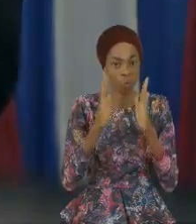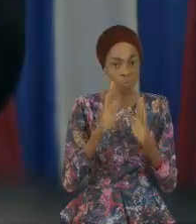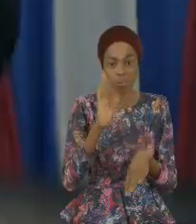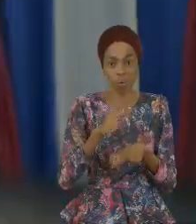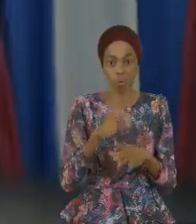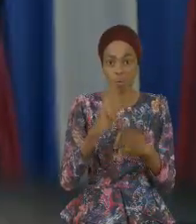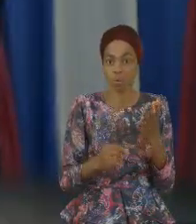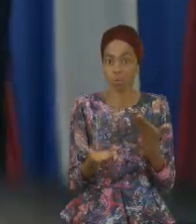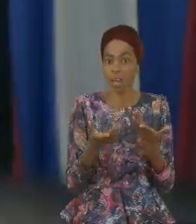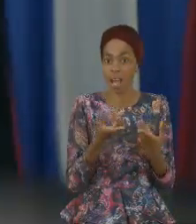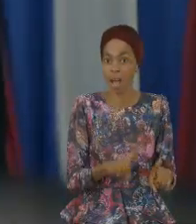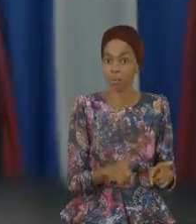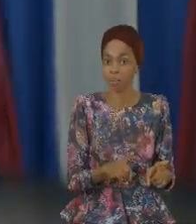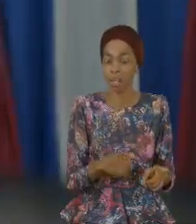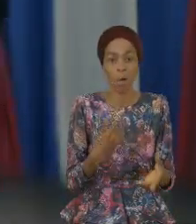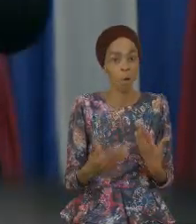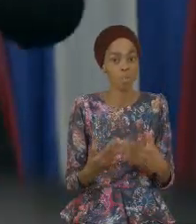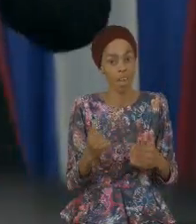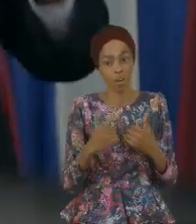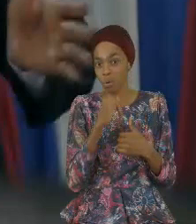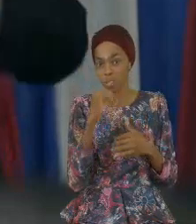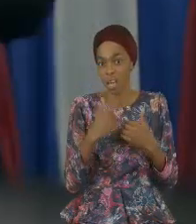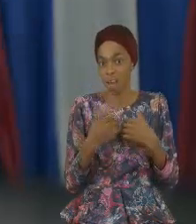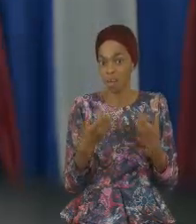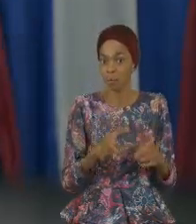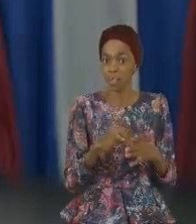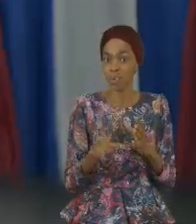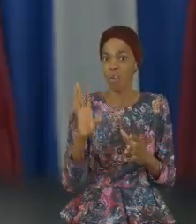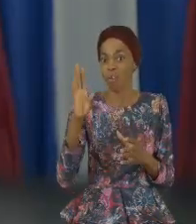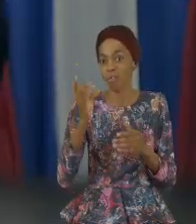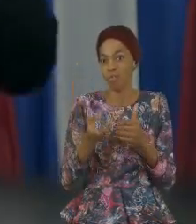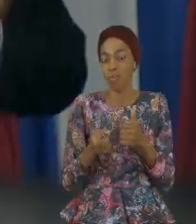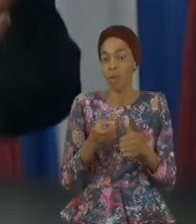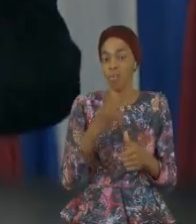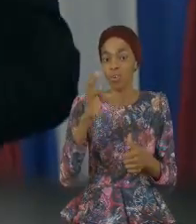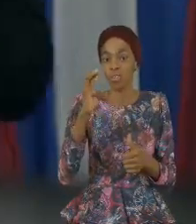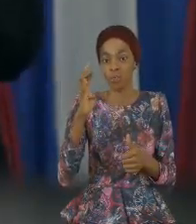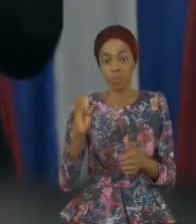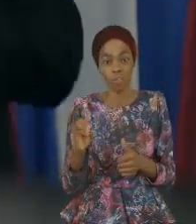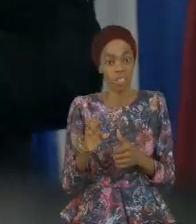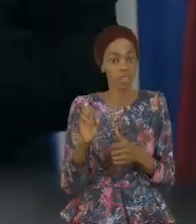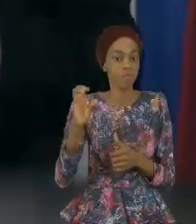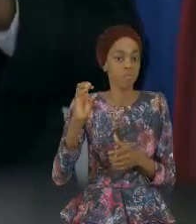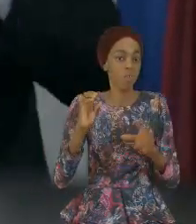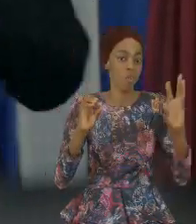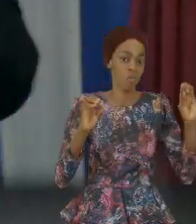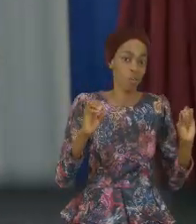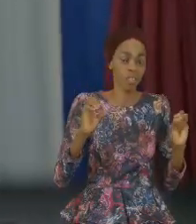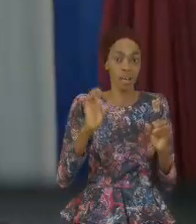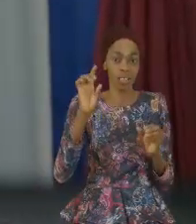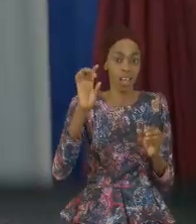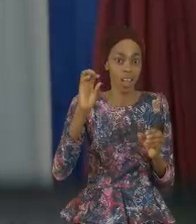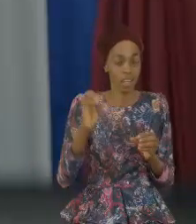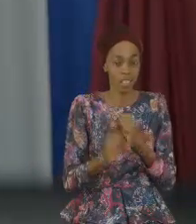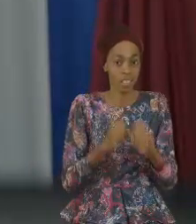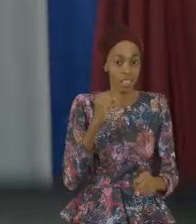happened, whatever might not have happened in the first 40 and 40, 80 years today. In the